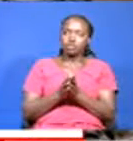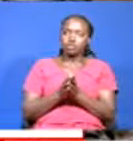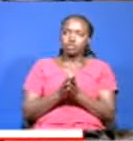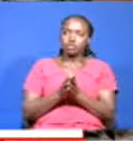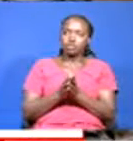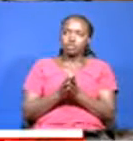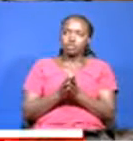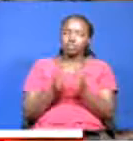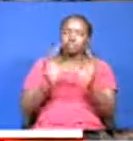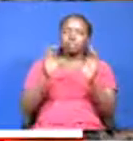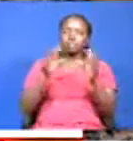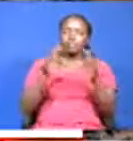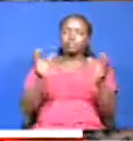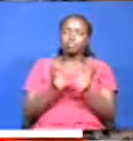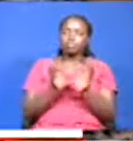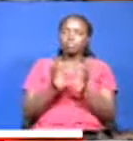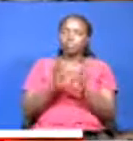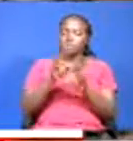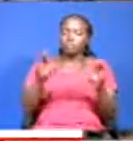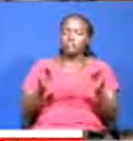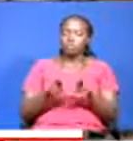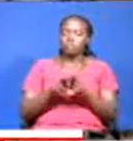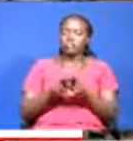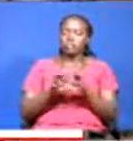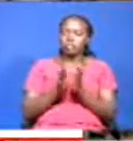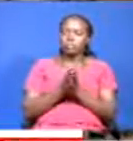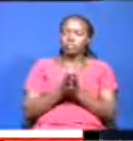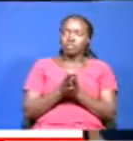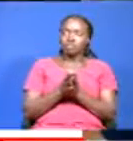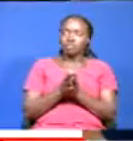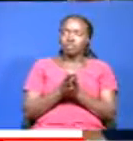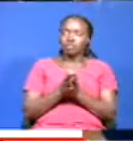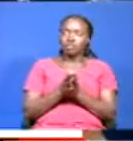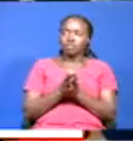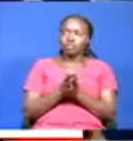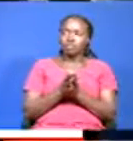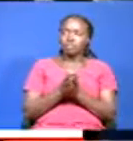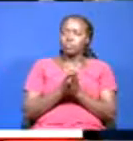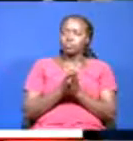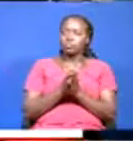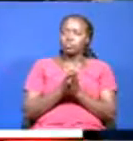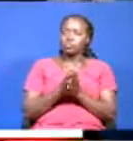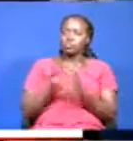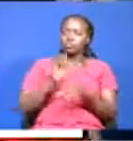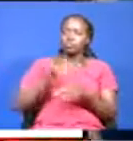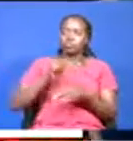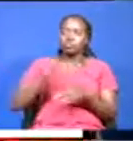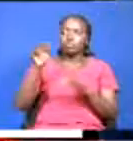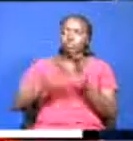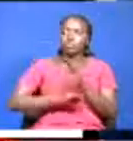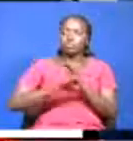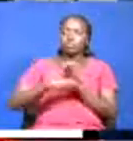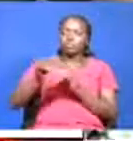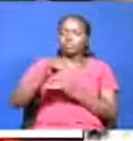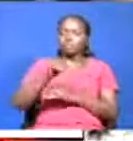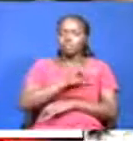the classrooms, extra classrooms for the junior secondary schools. Embu North Deputy County Commissioner called for